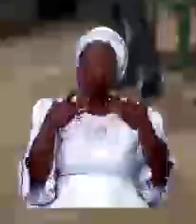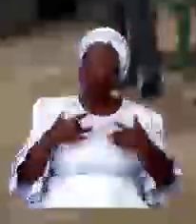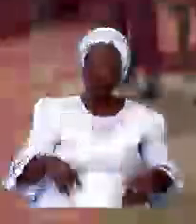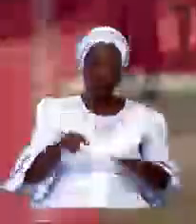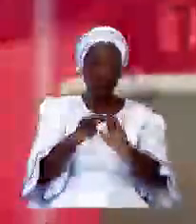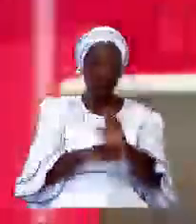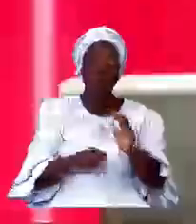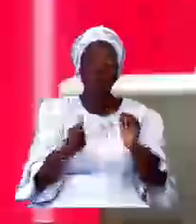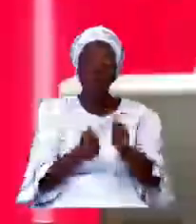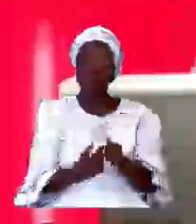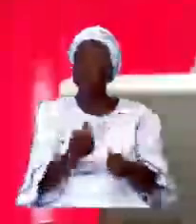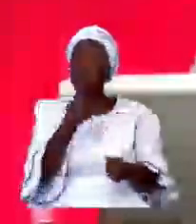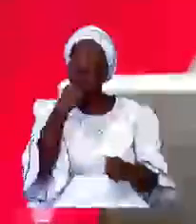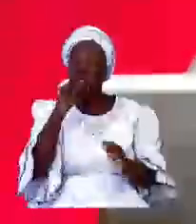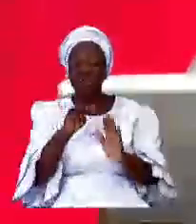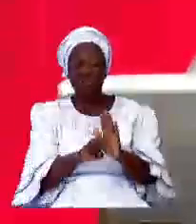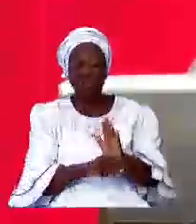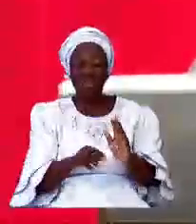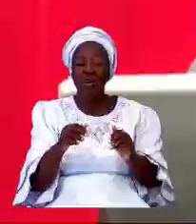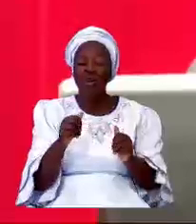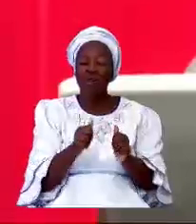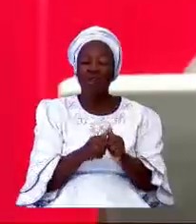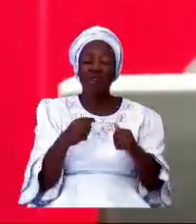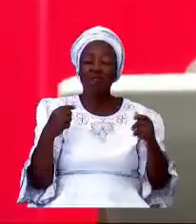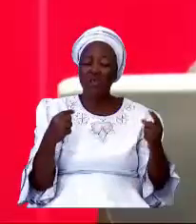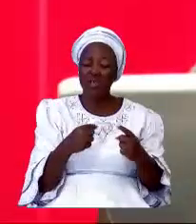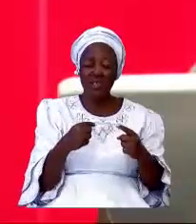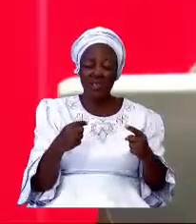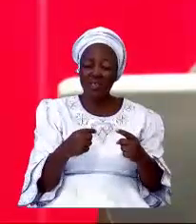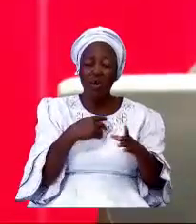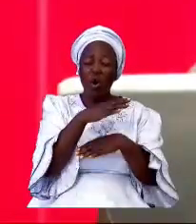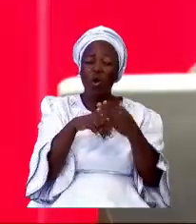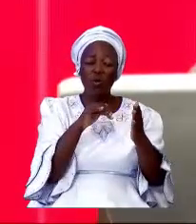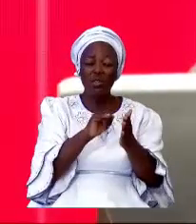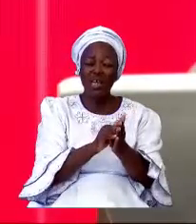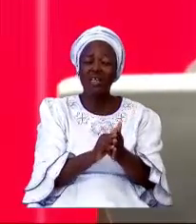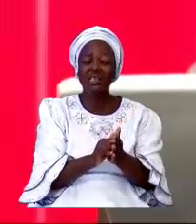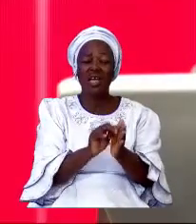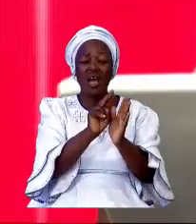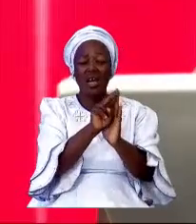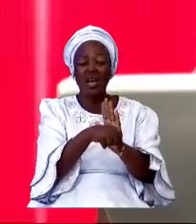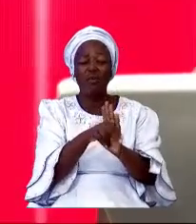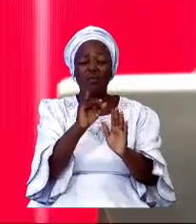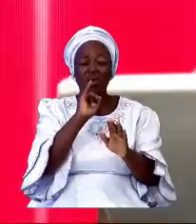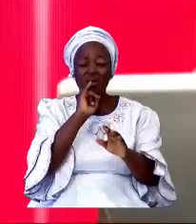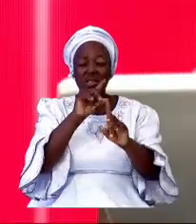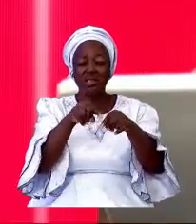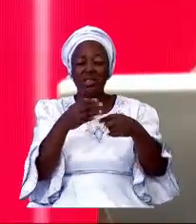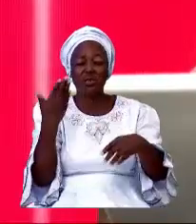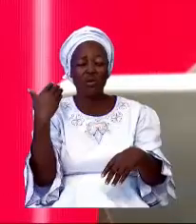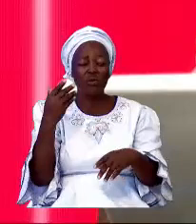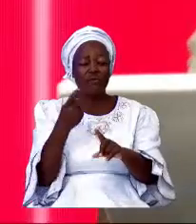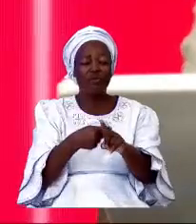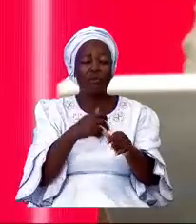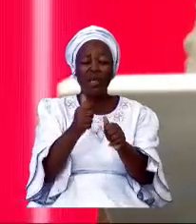The hour of discouragement, of despair, of disappointment,